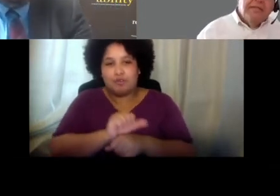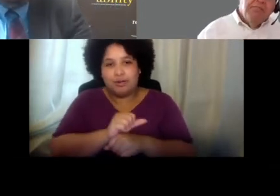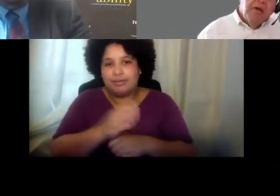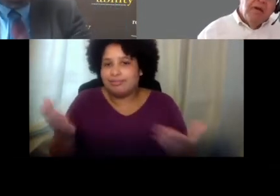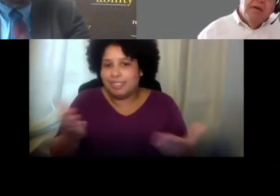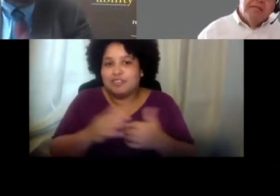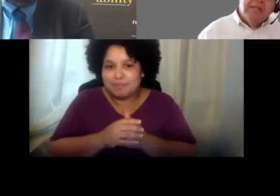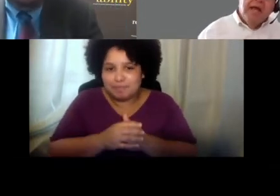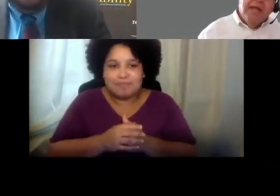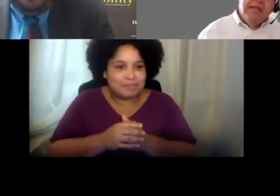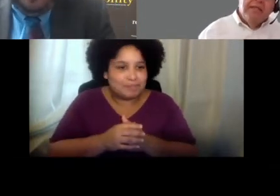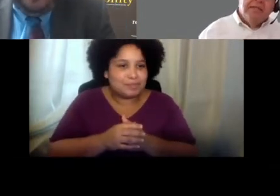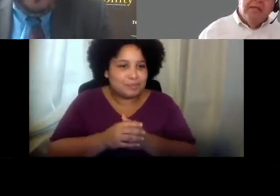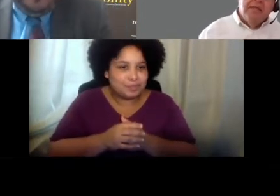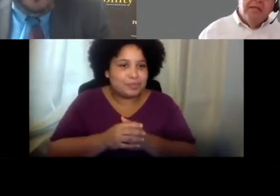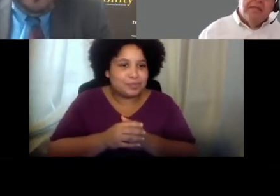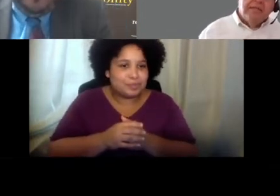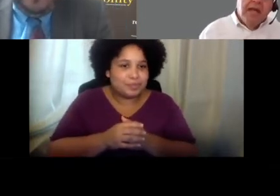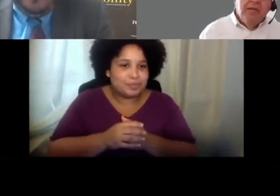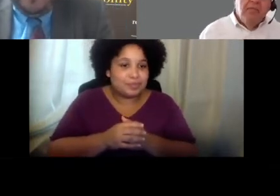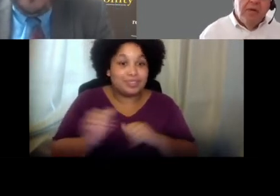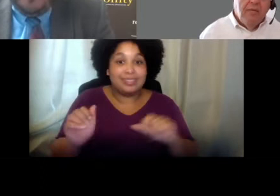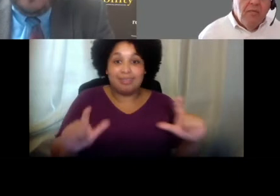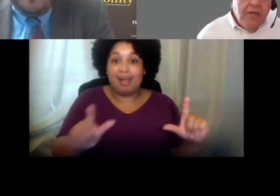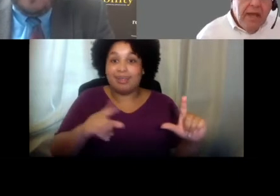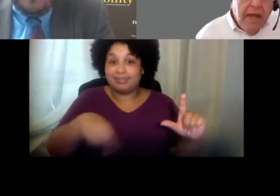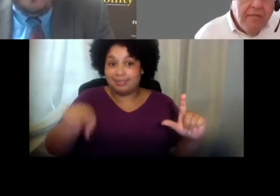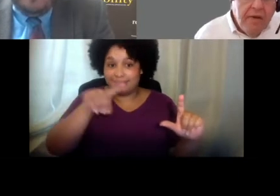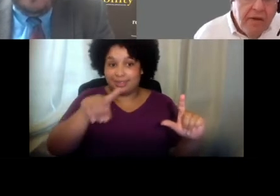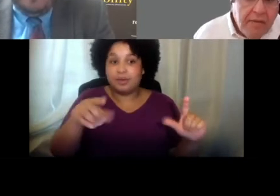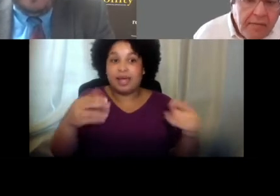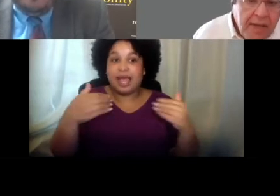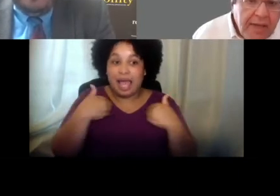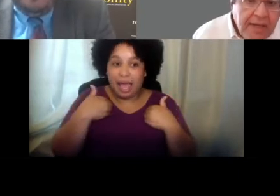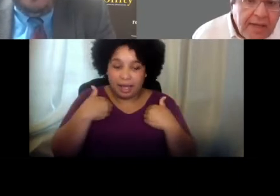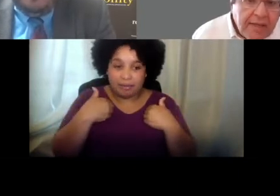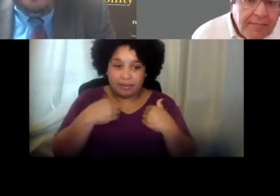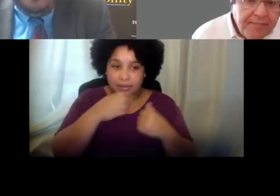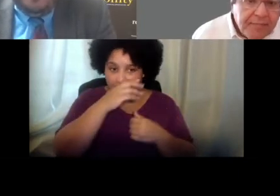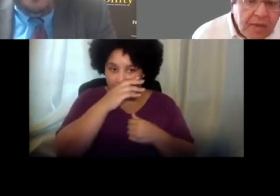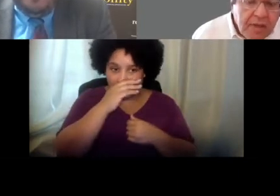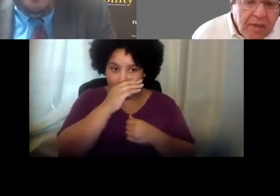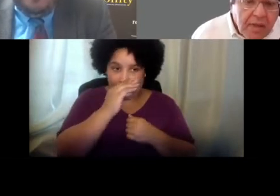This slide is a slide where we have a